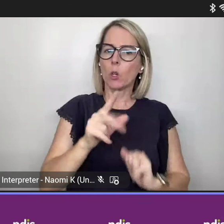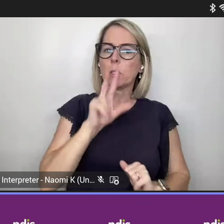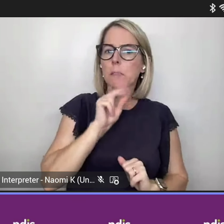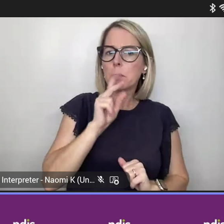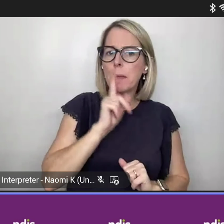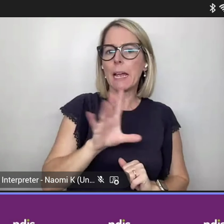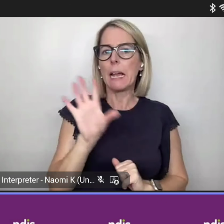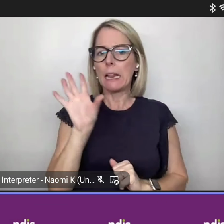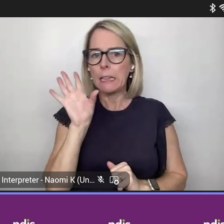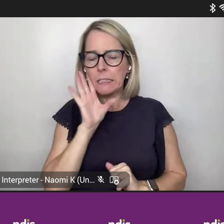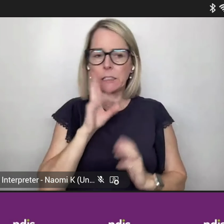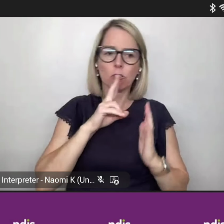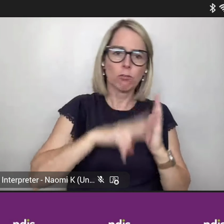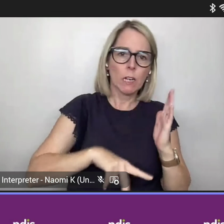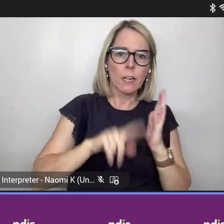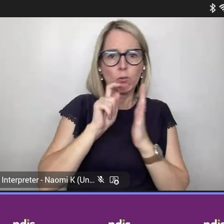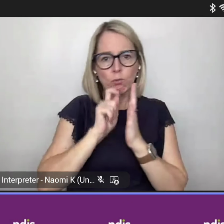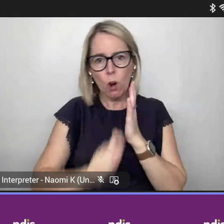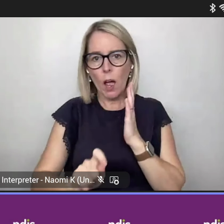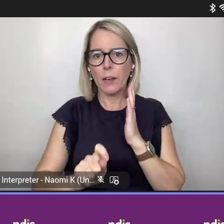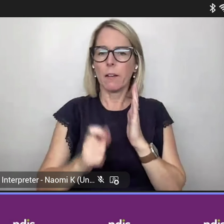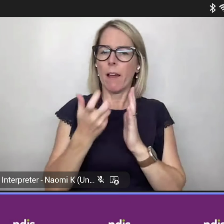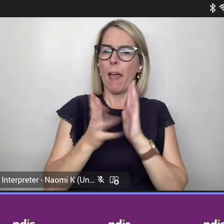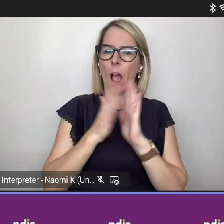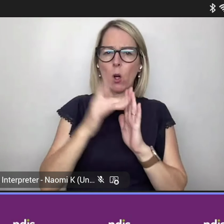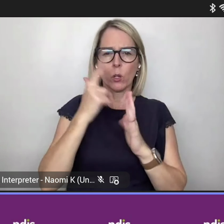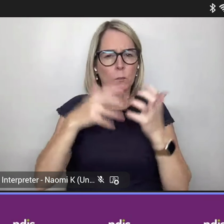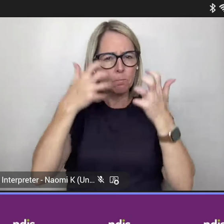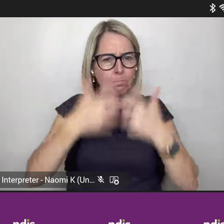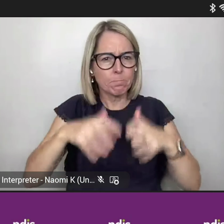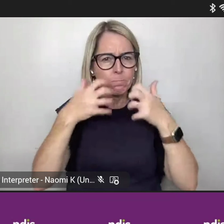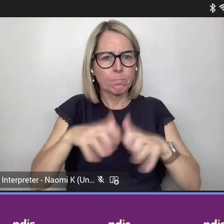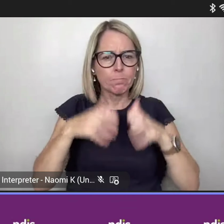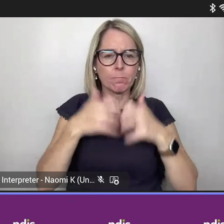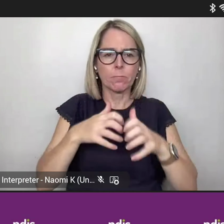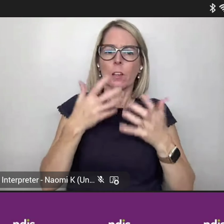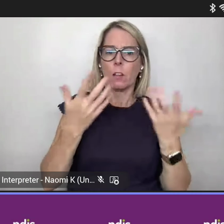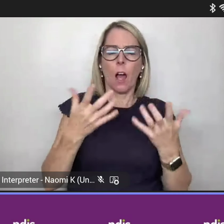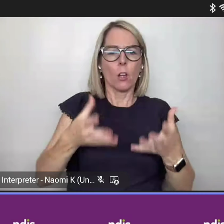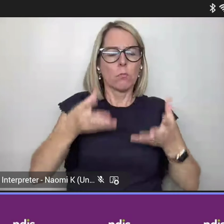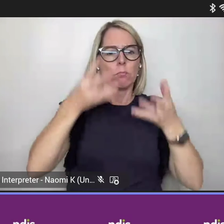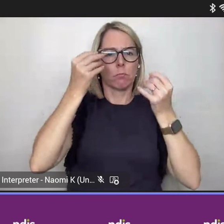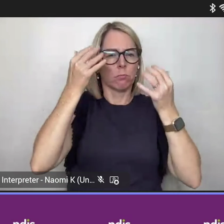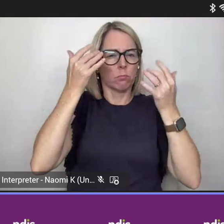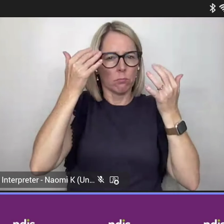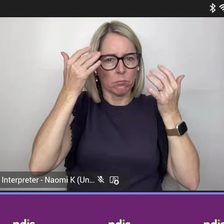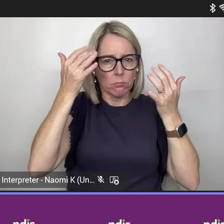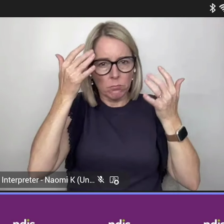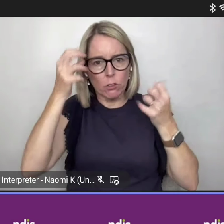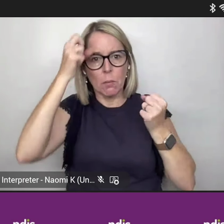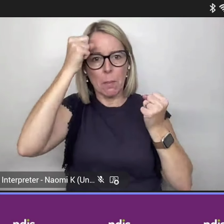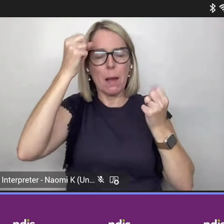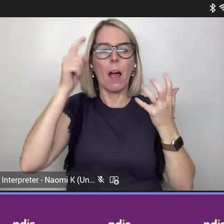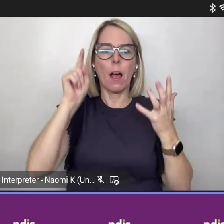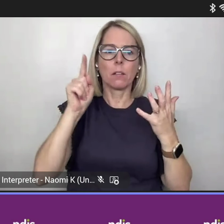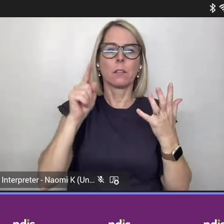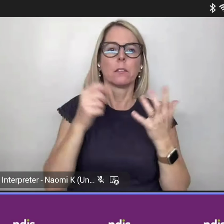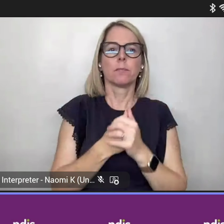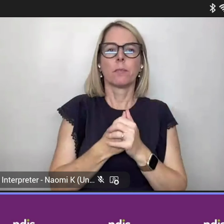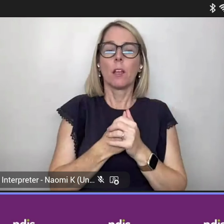and write, solve problems, and process and remember information. An intellectual